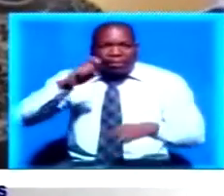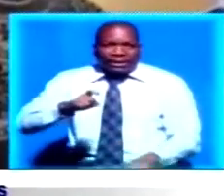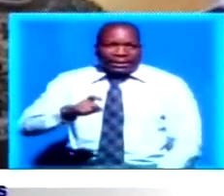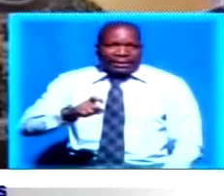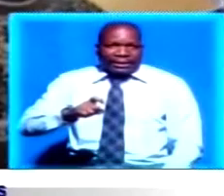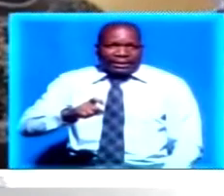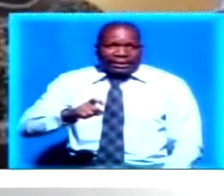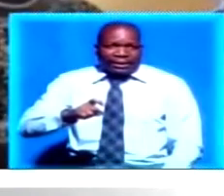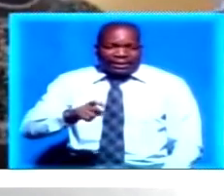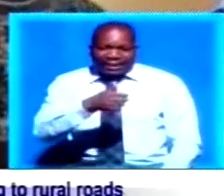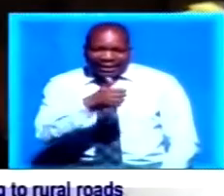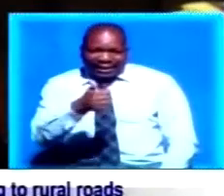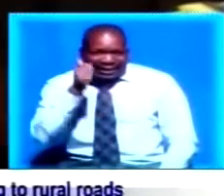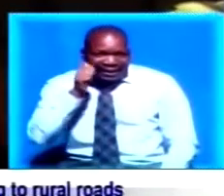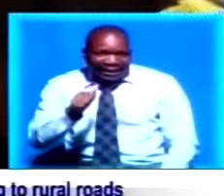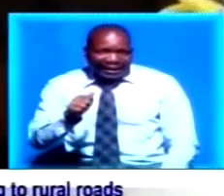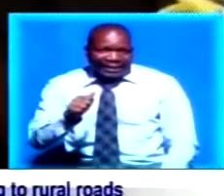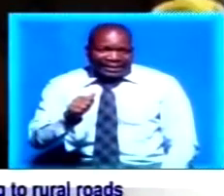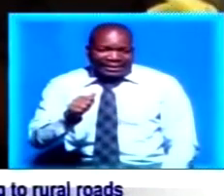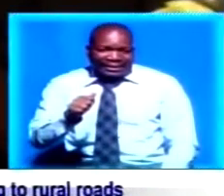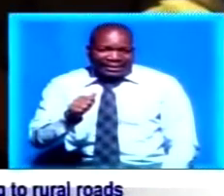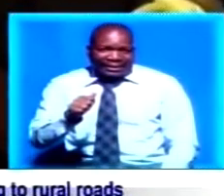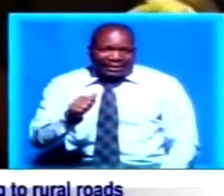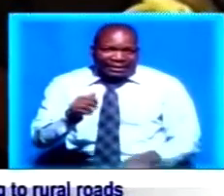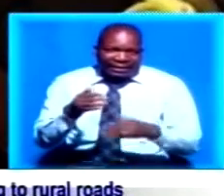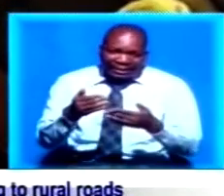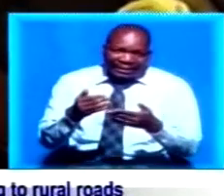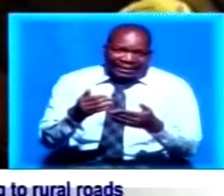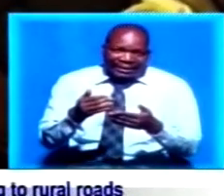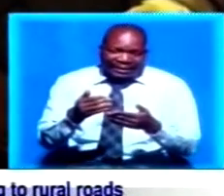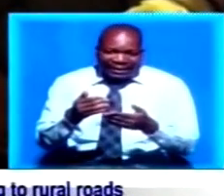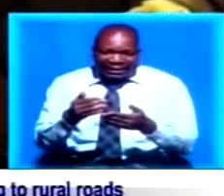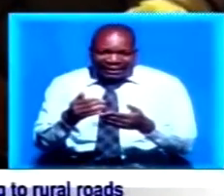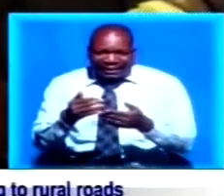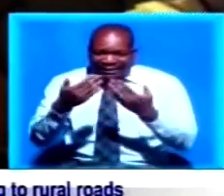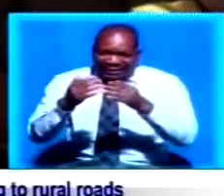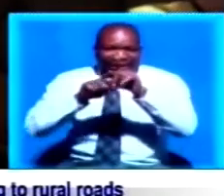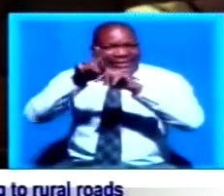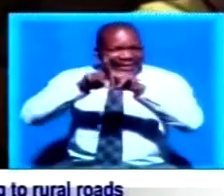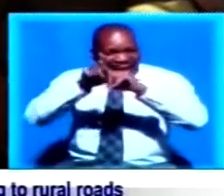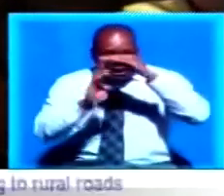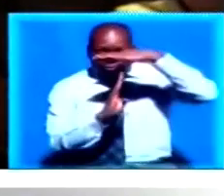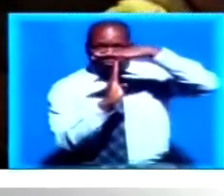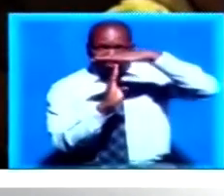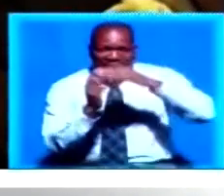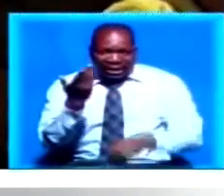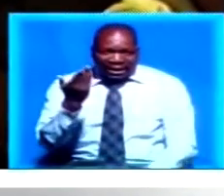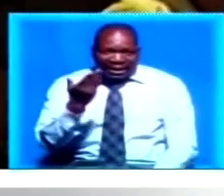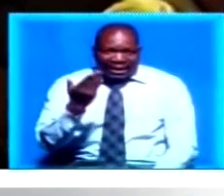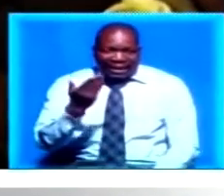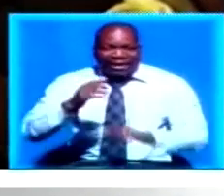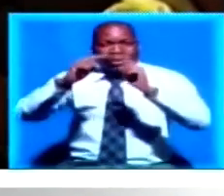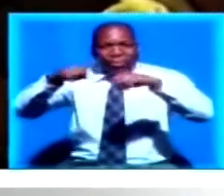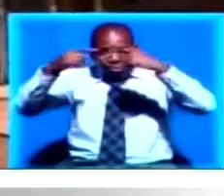the other girls that have gone into piloting now are saying not even the sky is the limit. Yeah, because they can go up